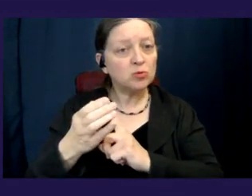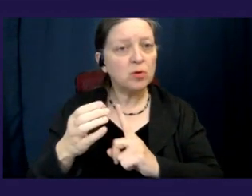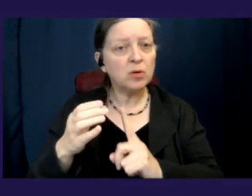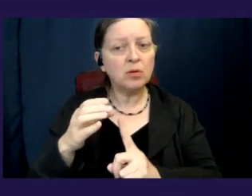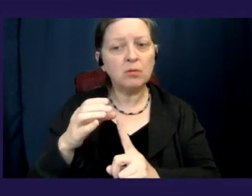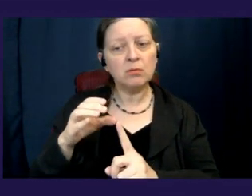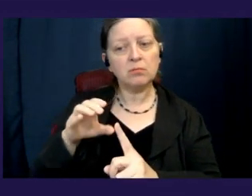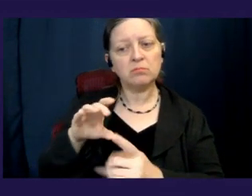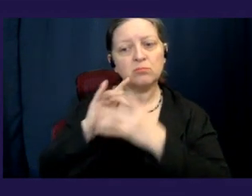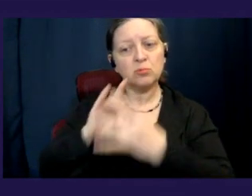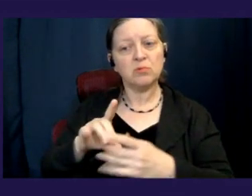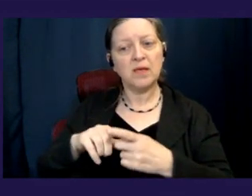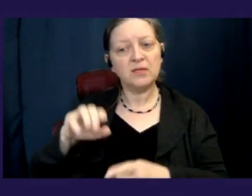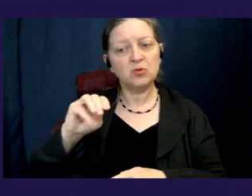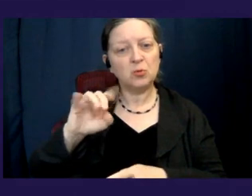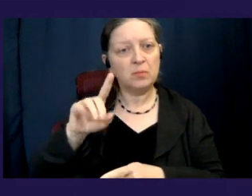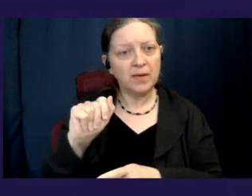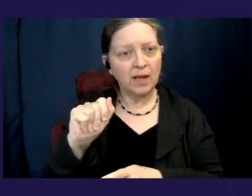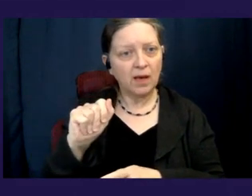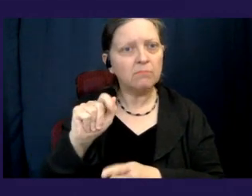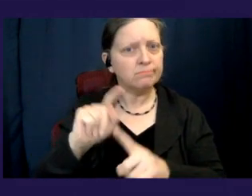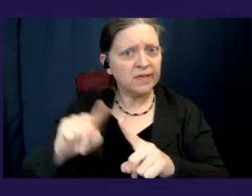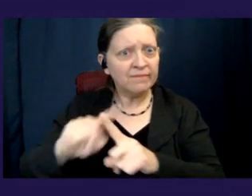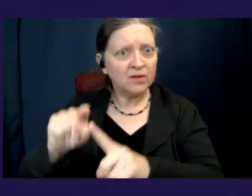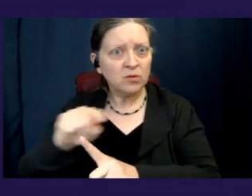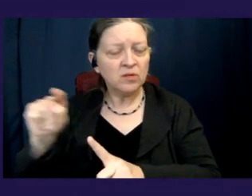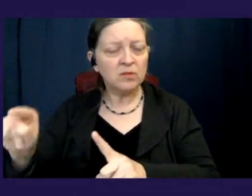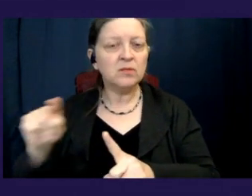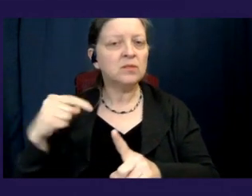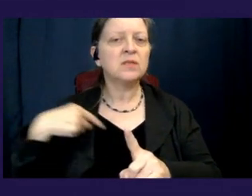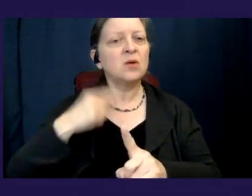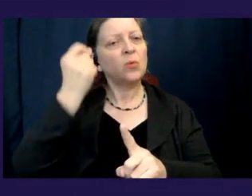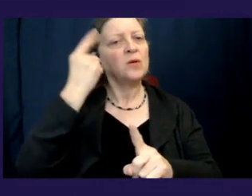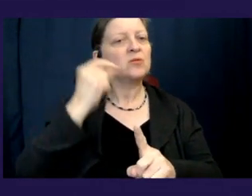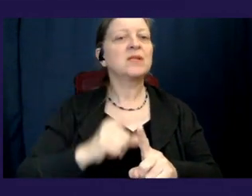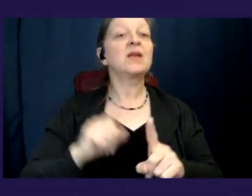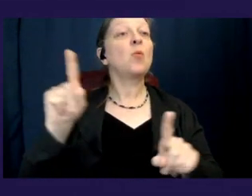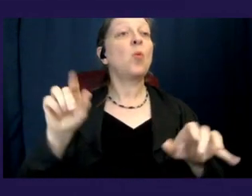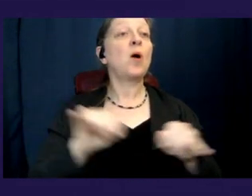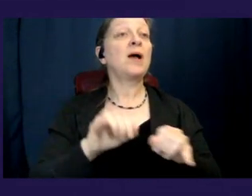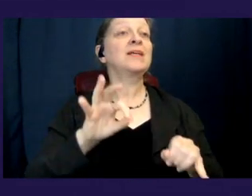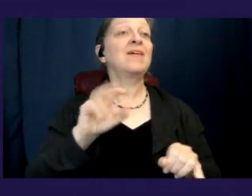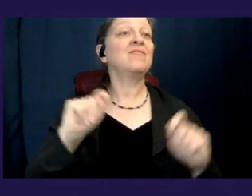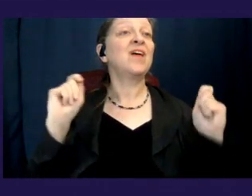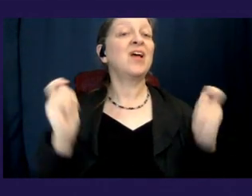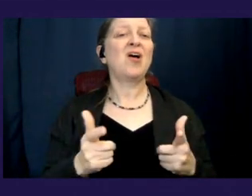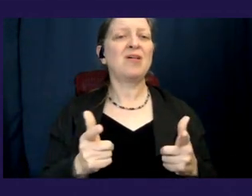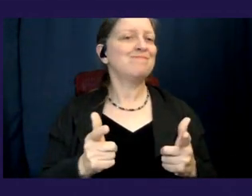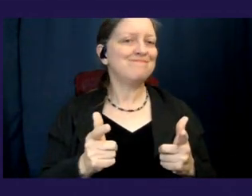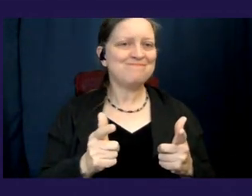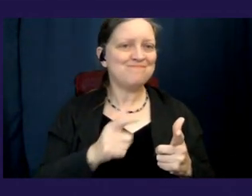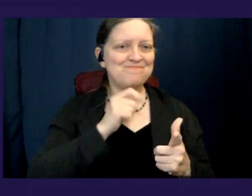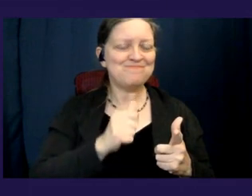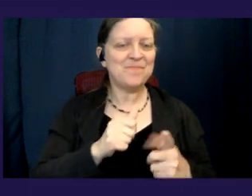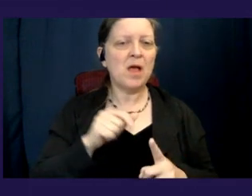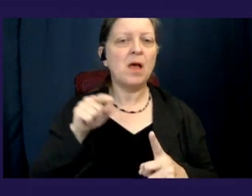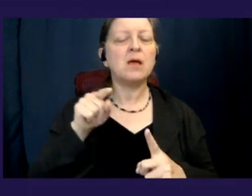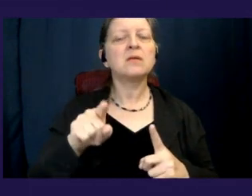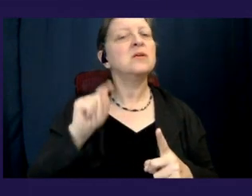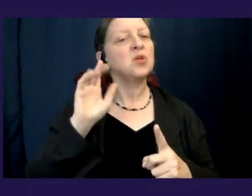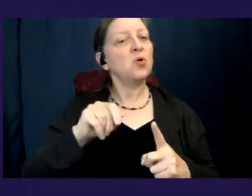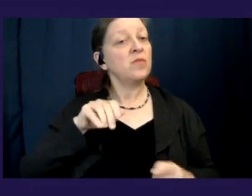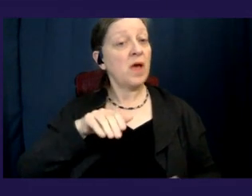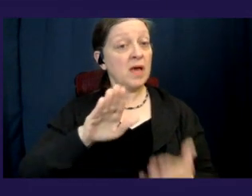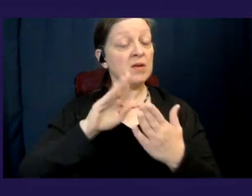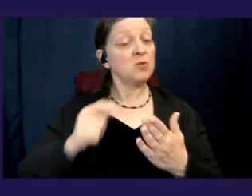that approach proved very beneficial for us for both COVID, mpox, as well as our measles outbreak. And then it